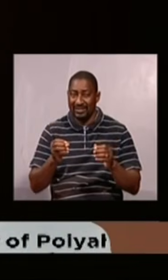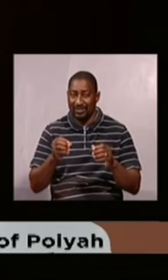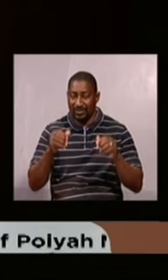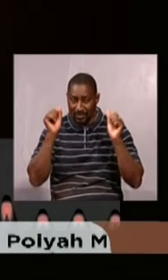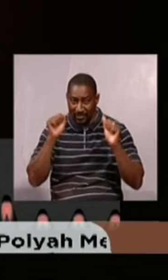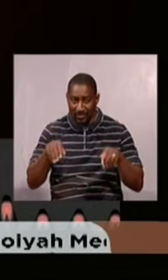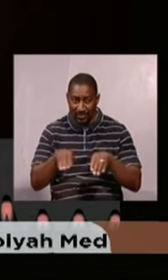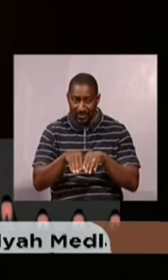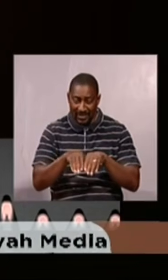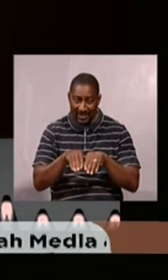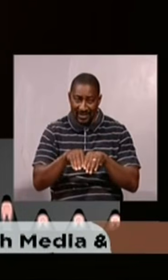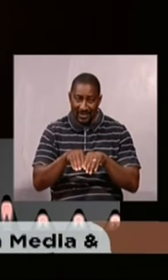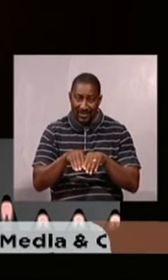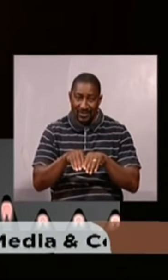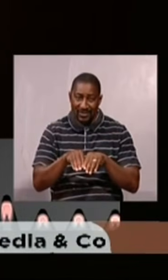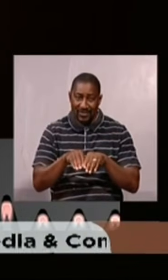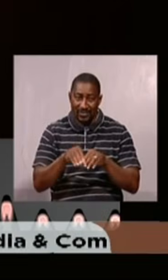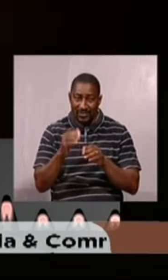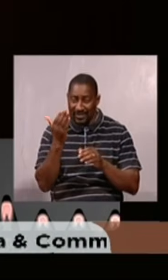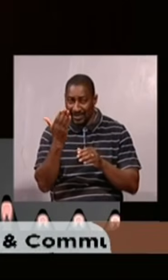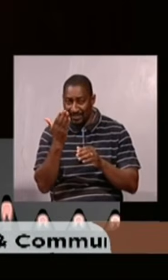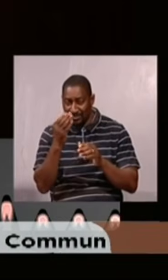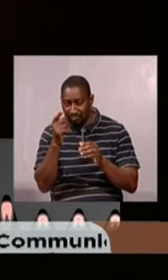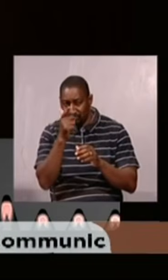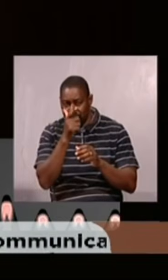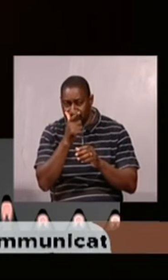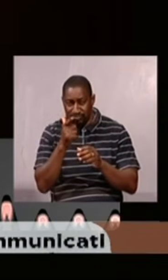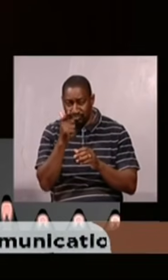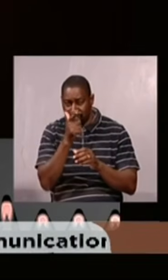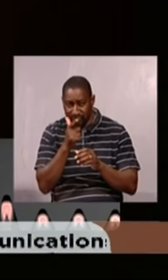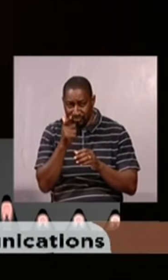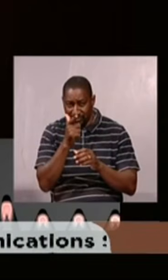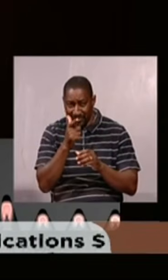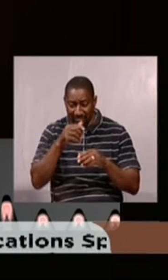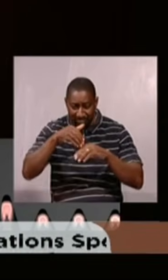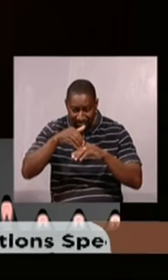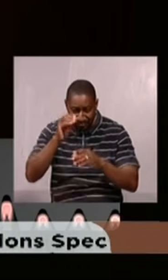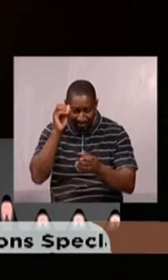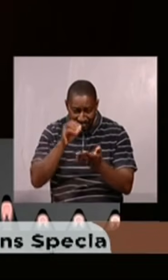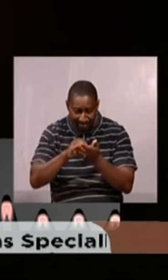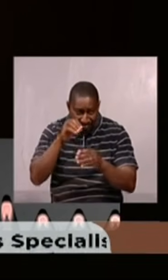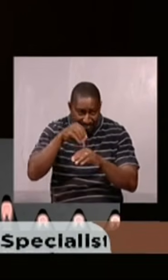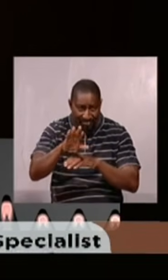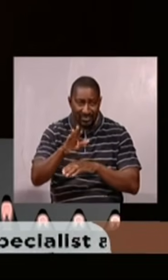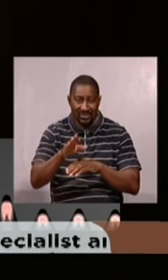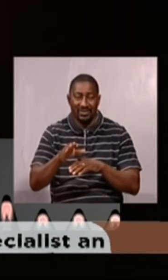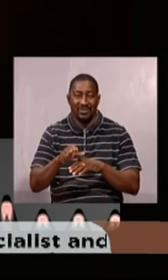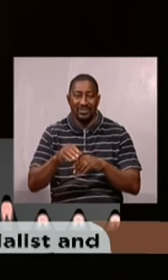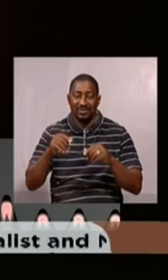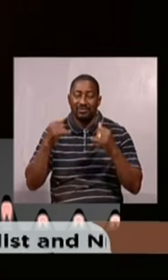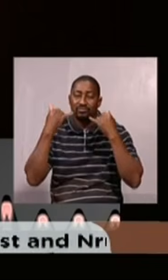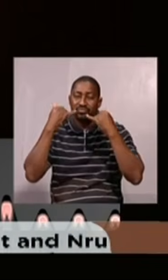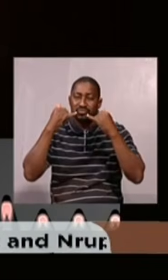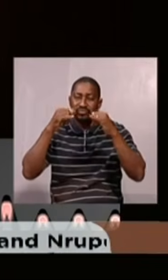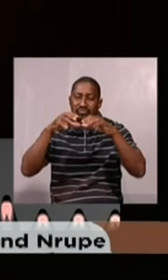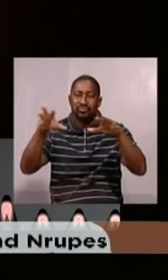video in 10 seconds, send it out. The amount of time now you need to withdraw that video once it's out there, it's months. Yep. It's now to